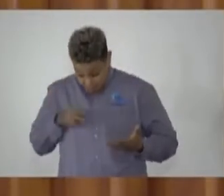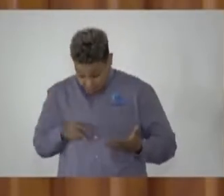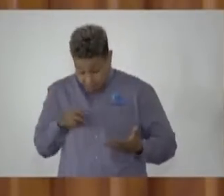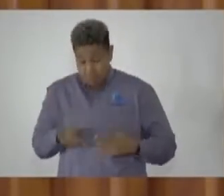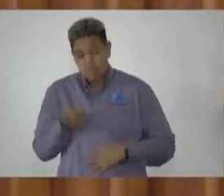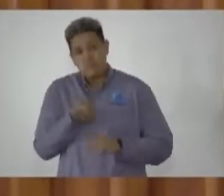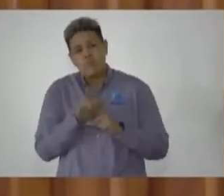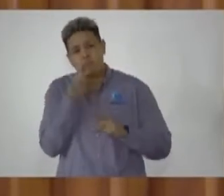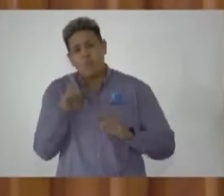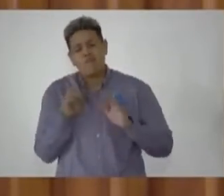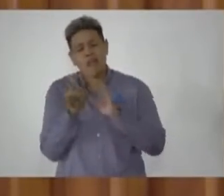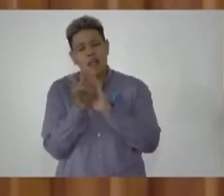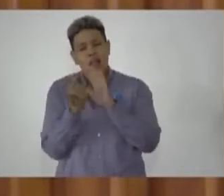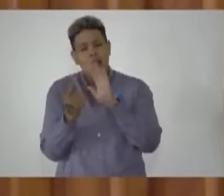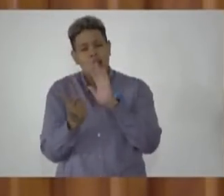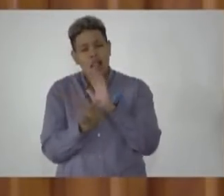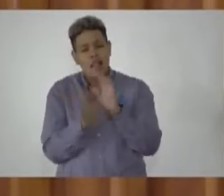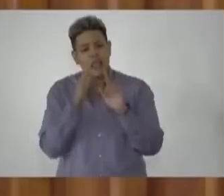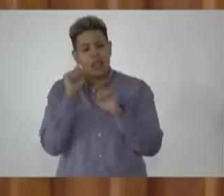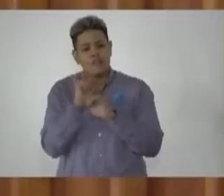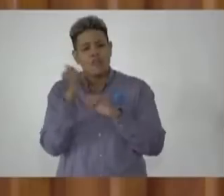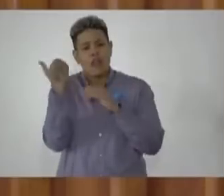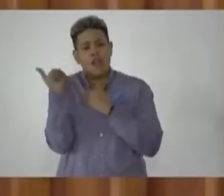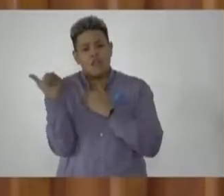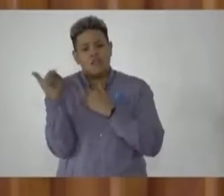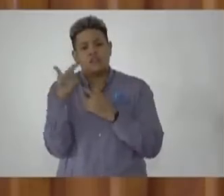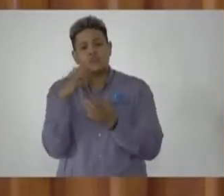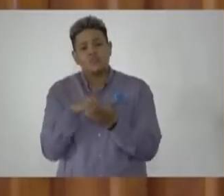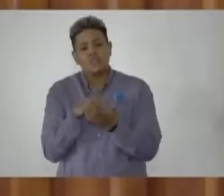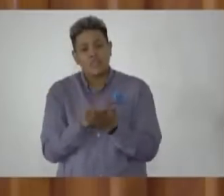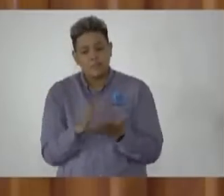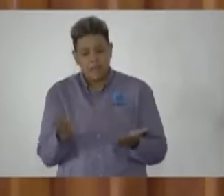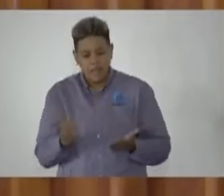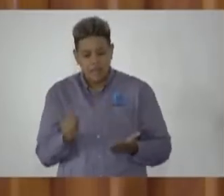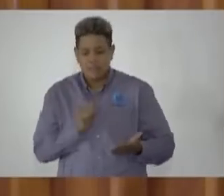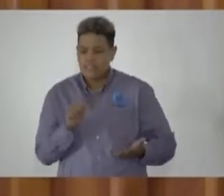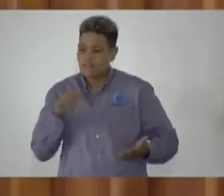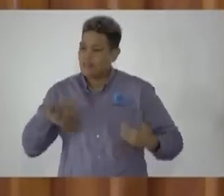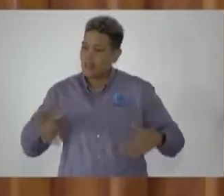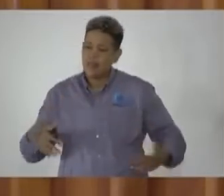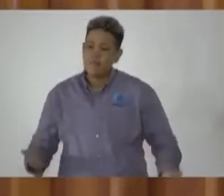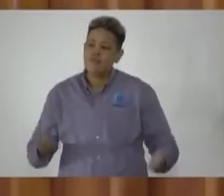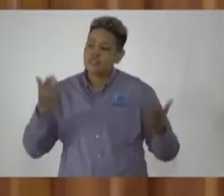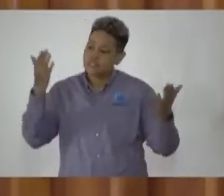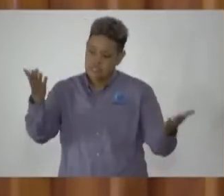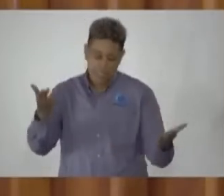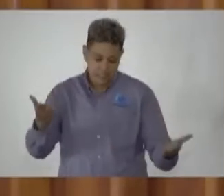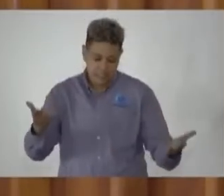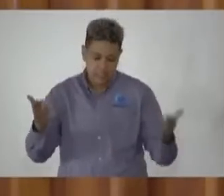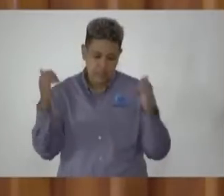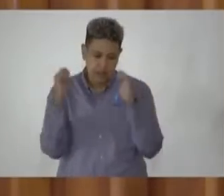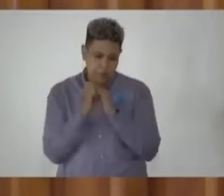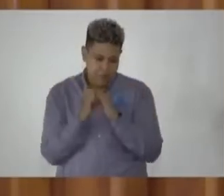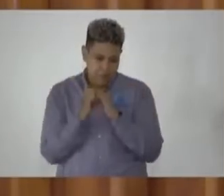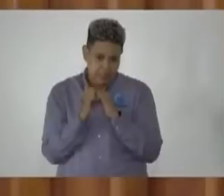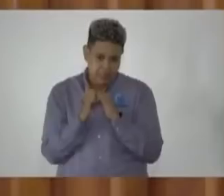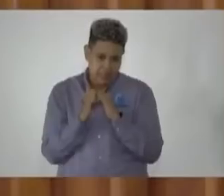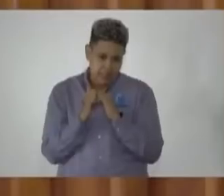who has a legal authority to table it. I was not presented with